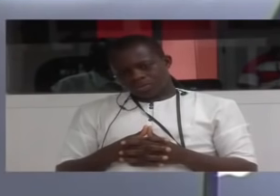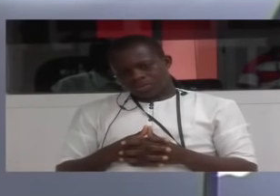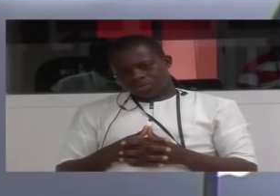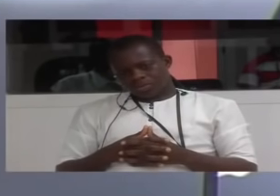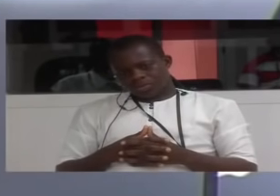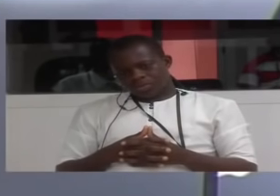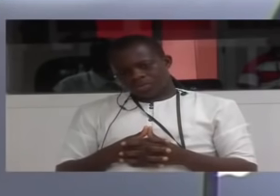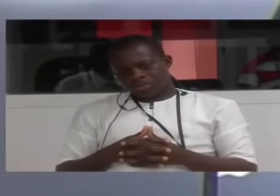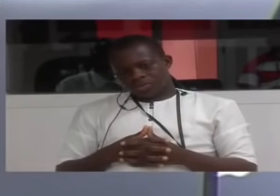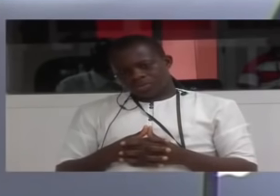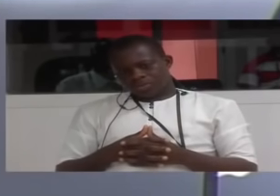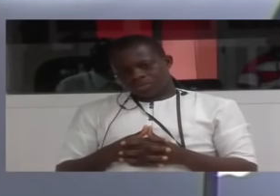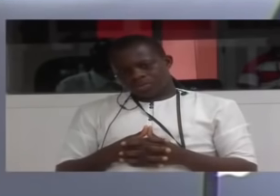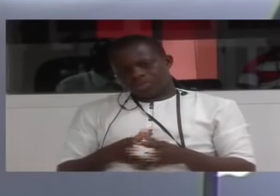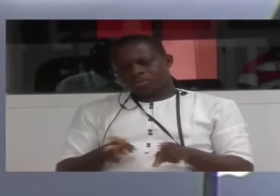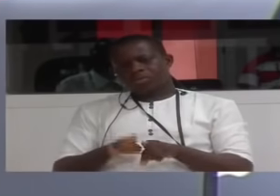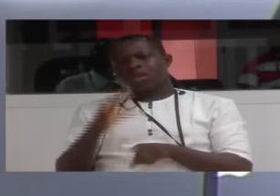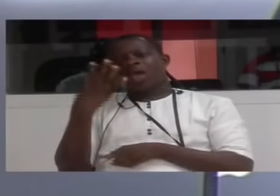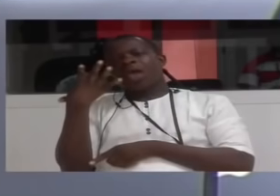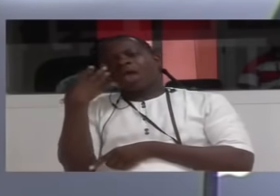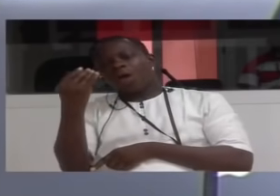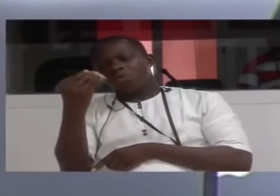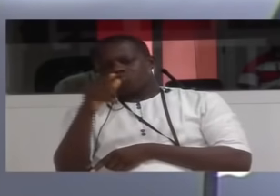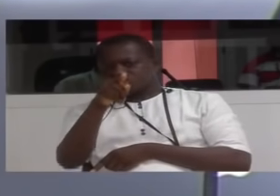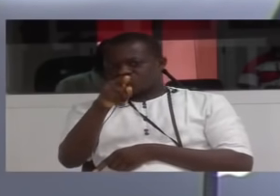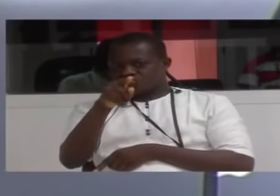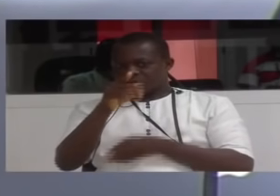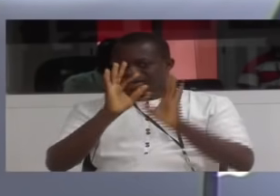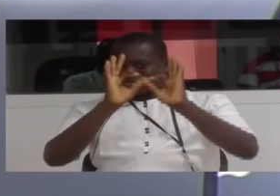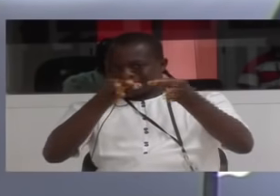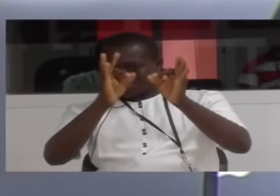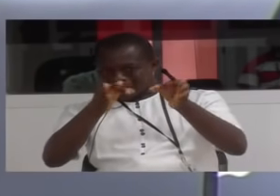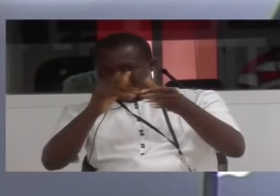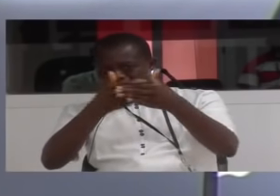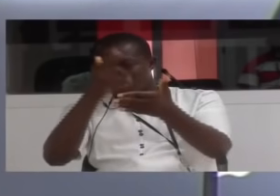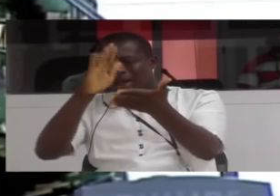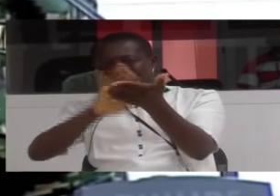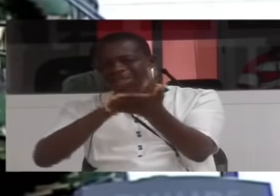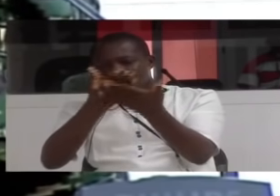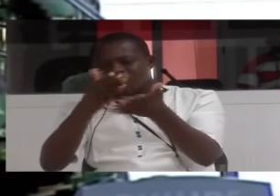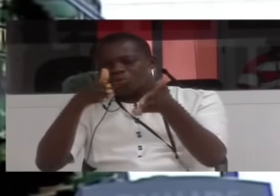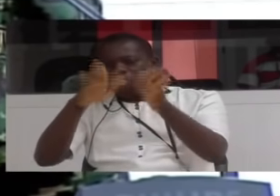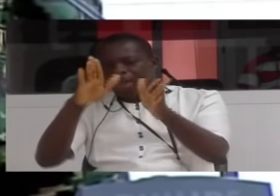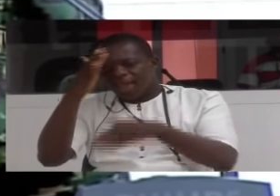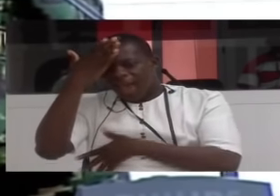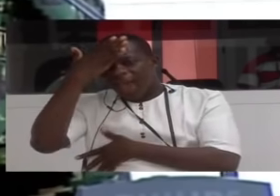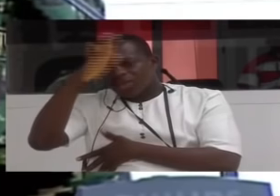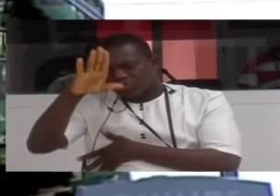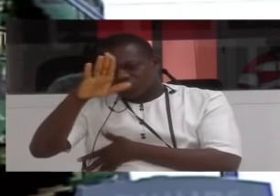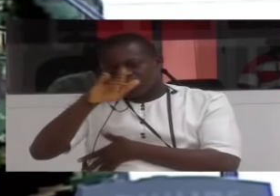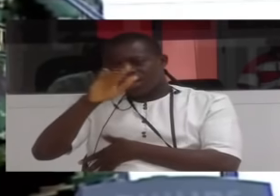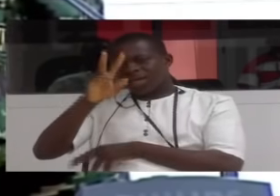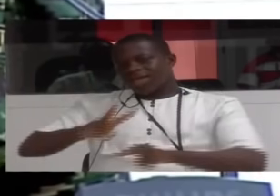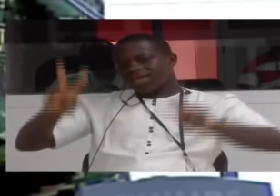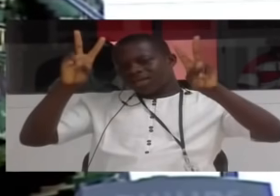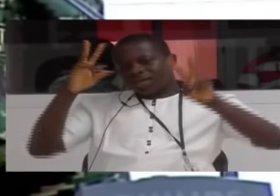How would you describe or interpret Yaya Jame's conduct? Naka nga gise Yaya Jame